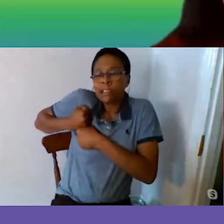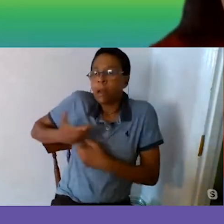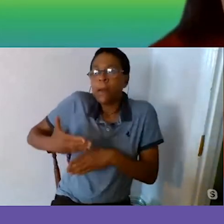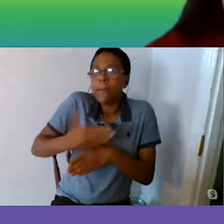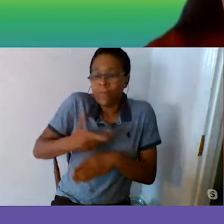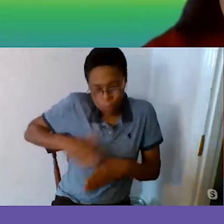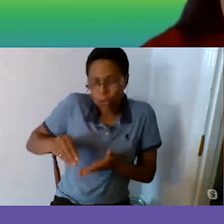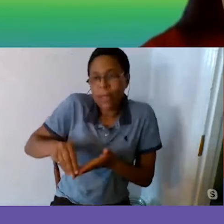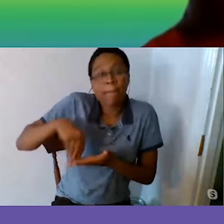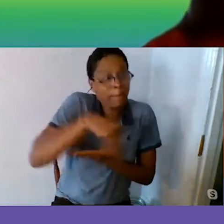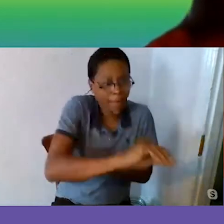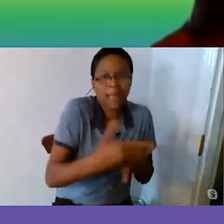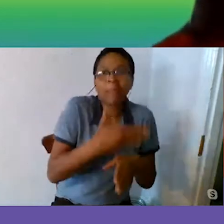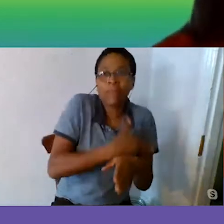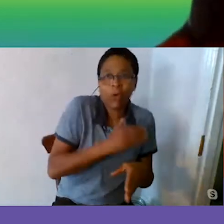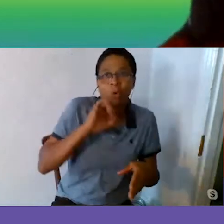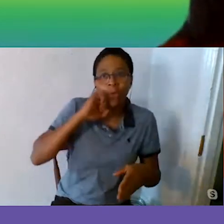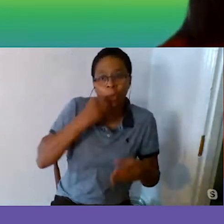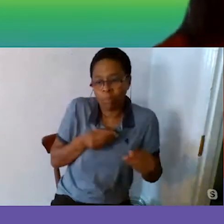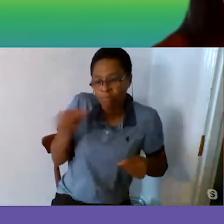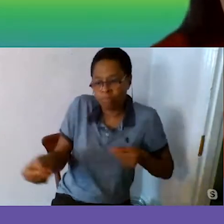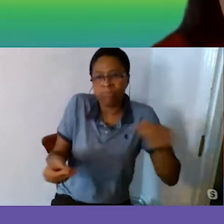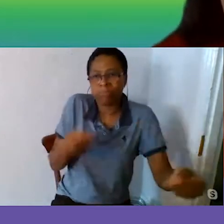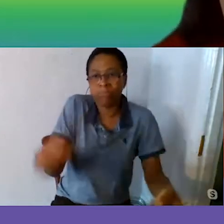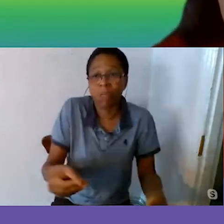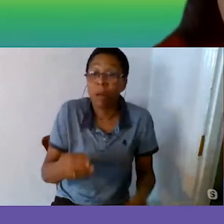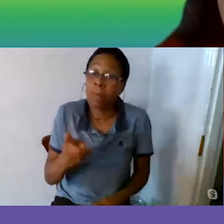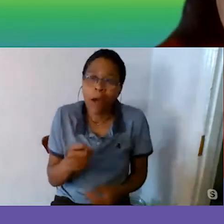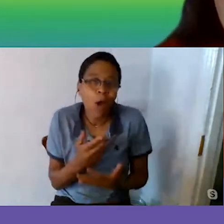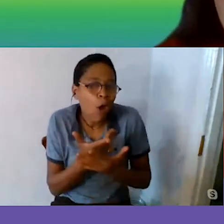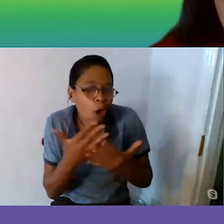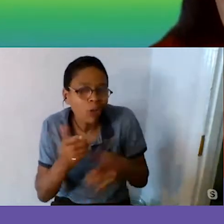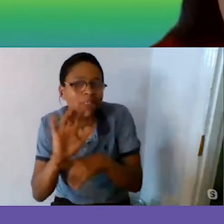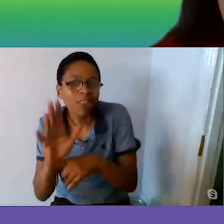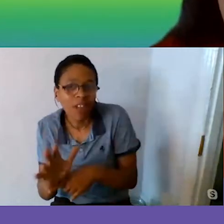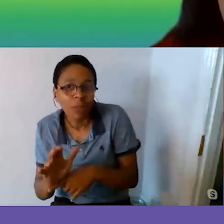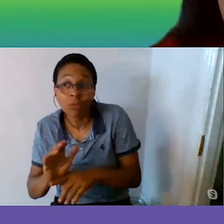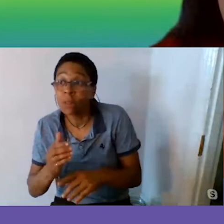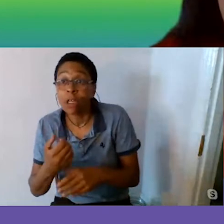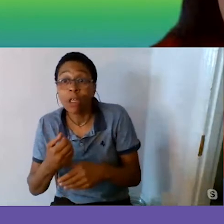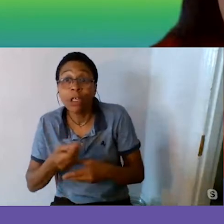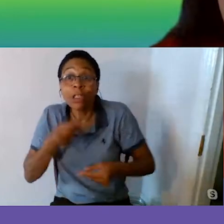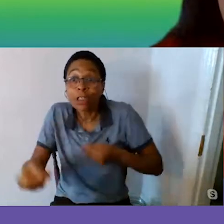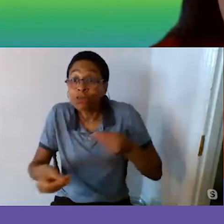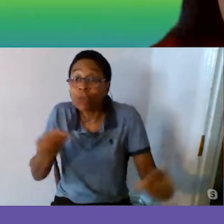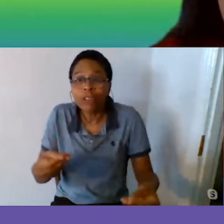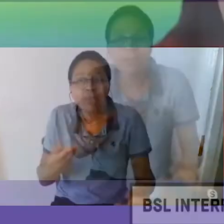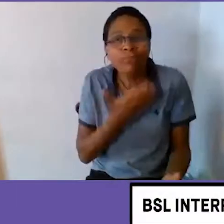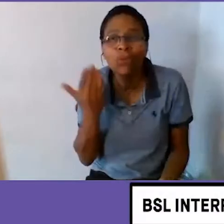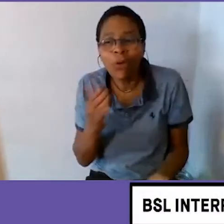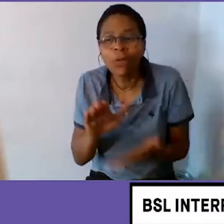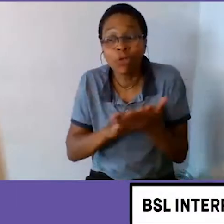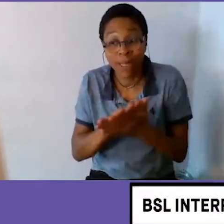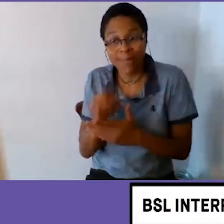subscribers. So you end up in a bit of a chicken and egg. The good news is loads of films aren't with distributors. They're just sitting there. And so those are really kind of easy to